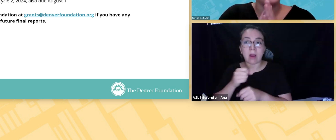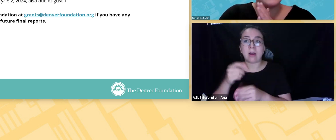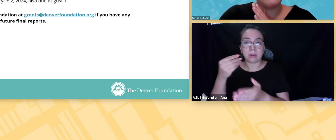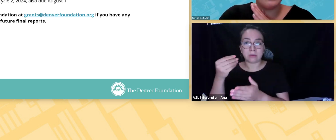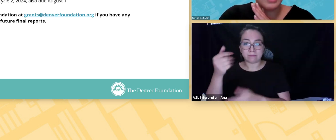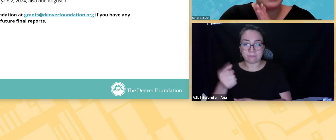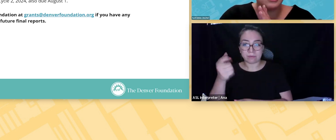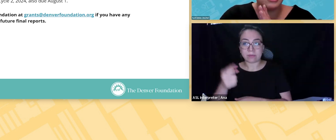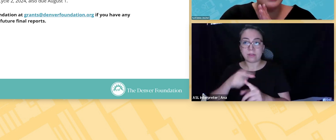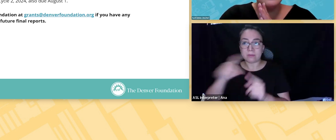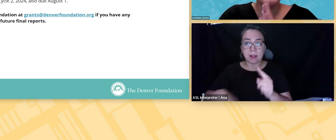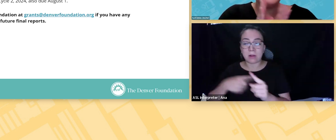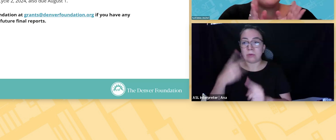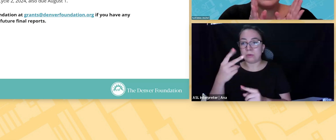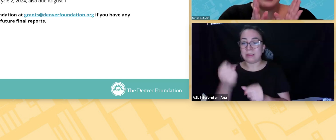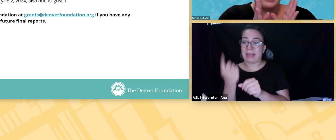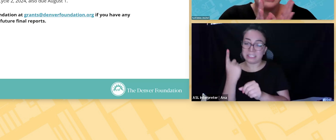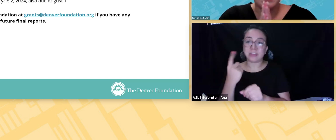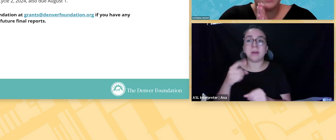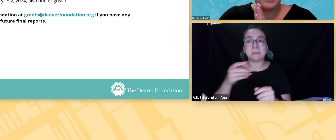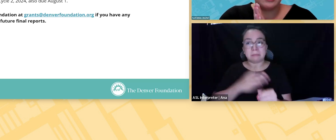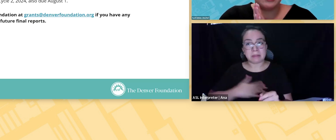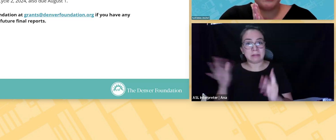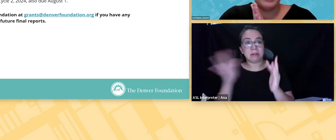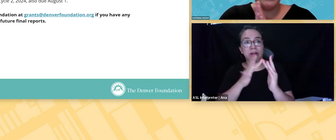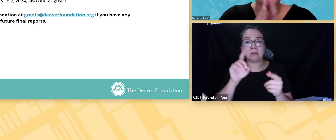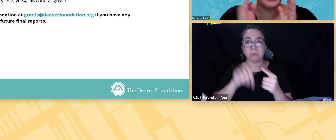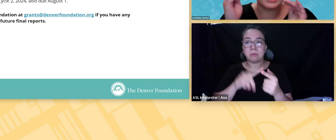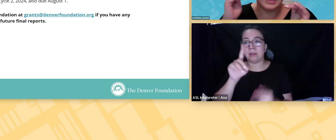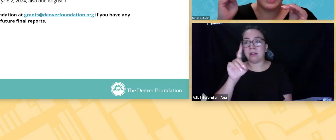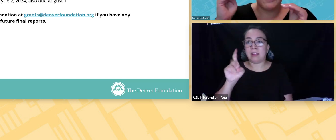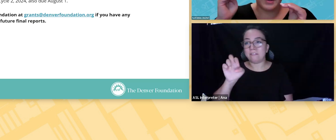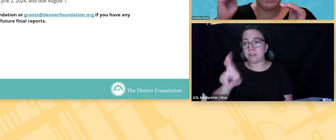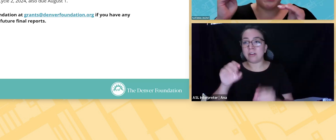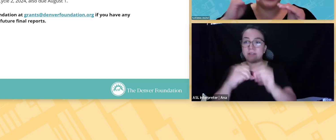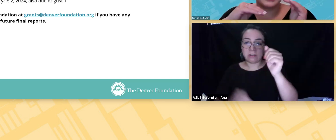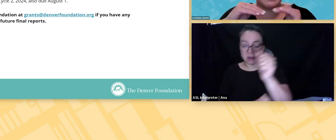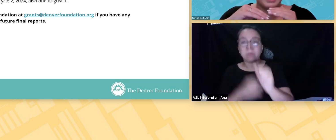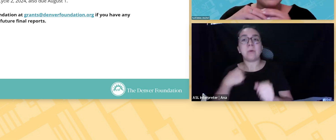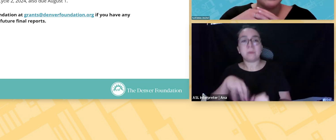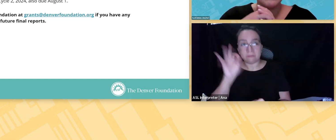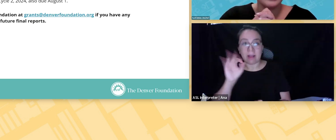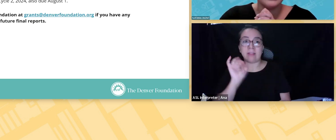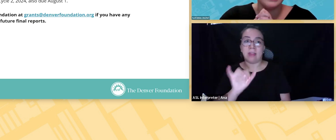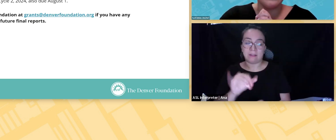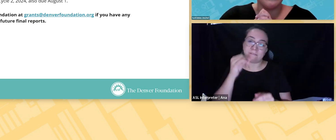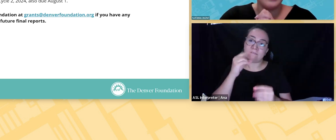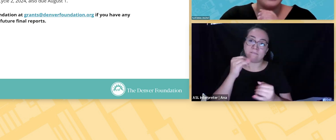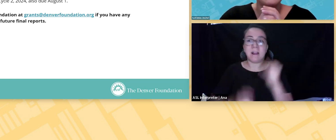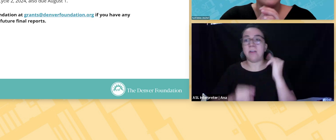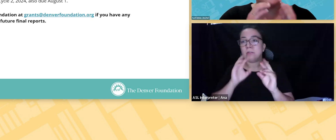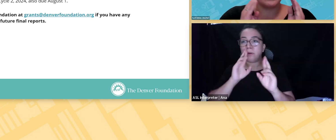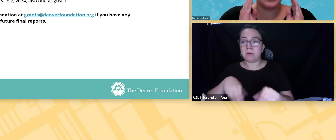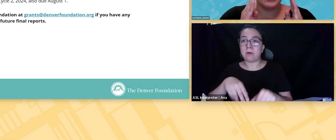grant from Cycle 2 last year, please reach out to the Denver Foundation. We will reassign that final report to somebody else at your